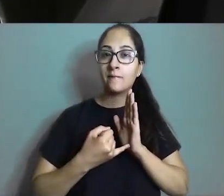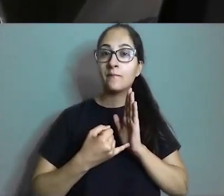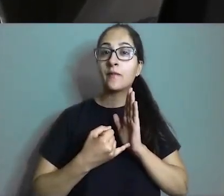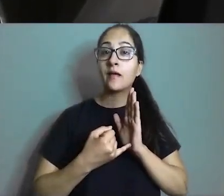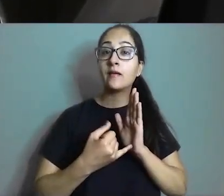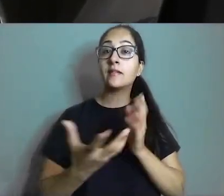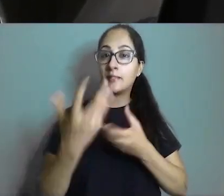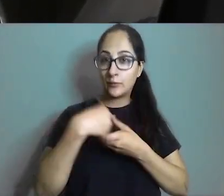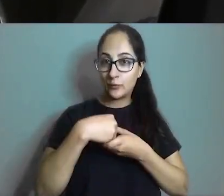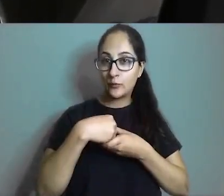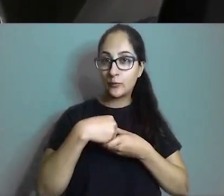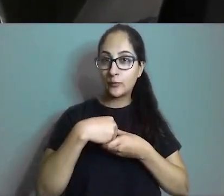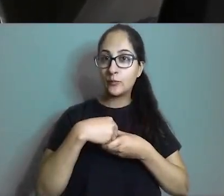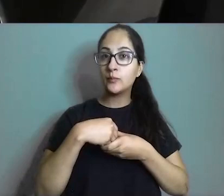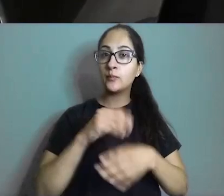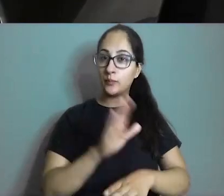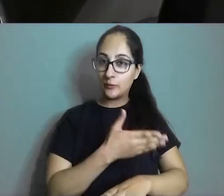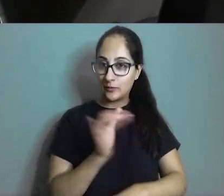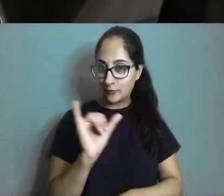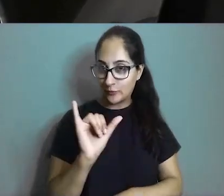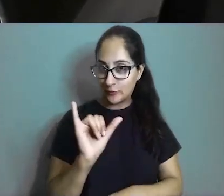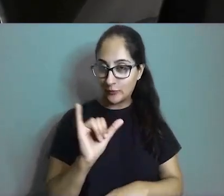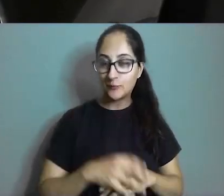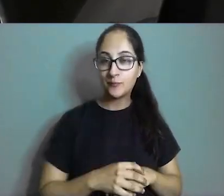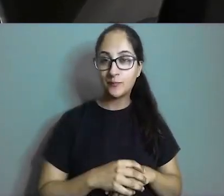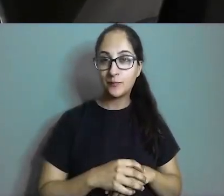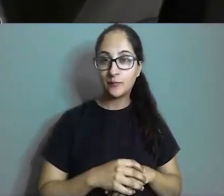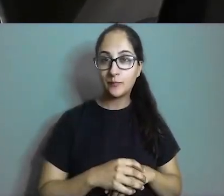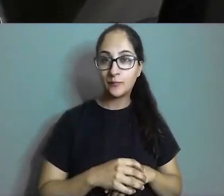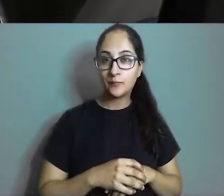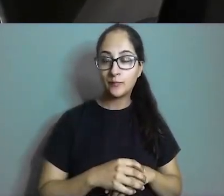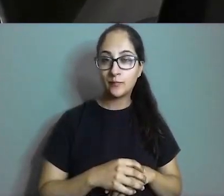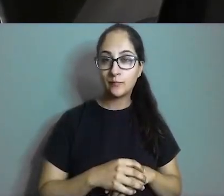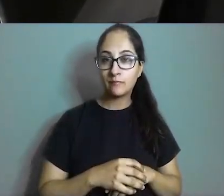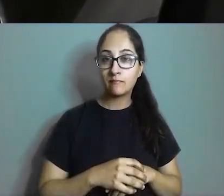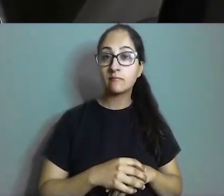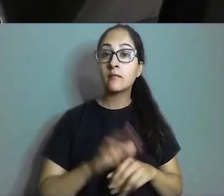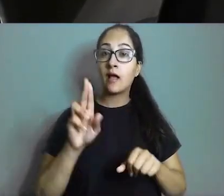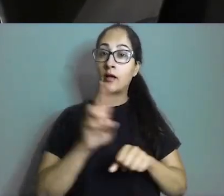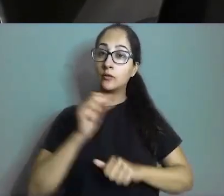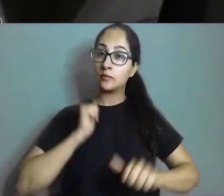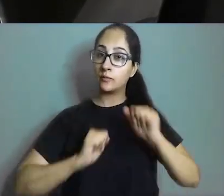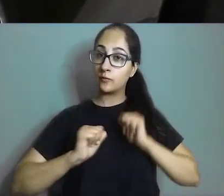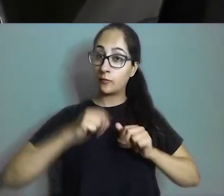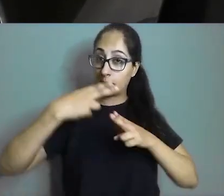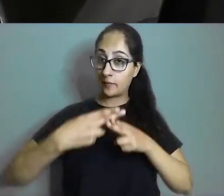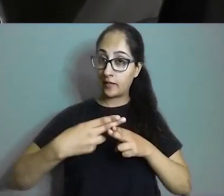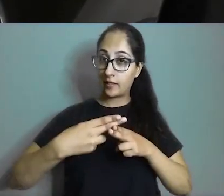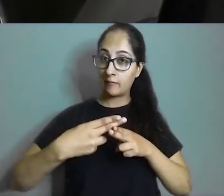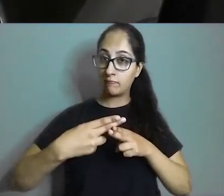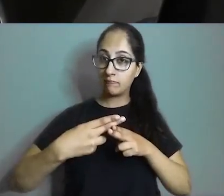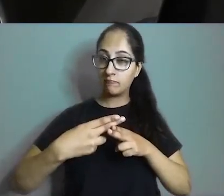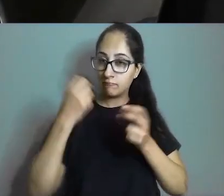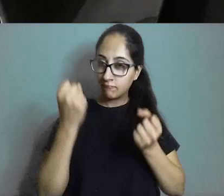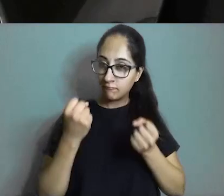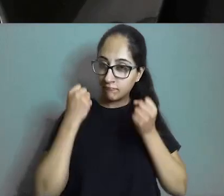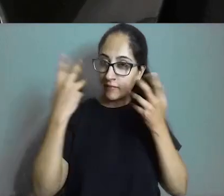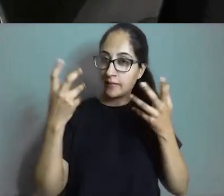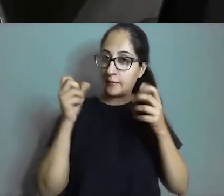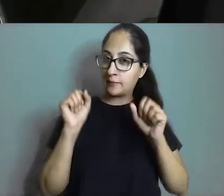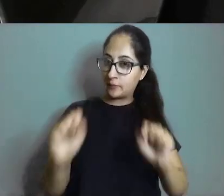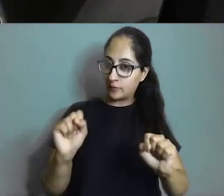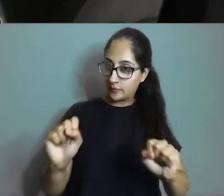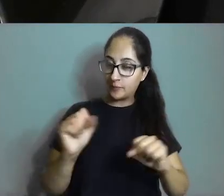presented a spoken word art installation, which also consisted of me playing musical